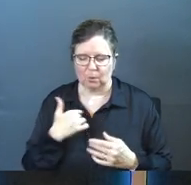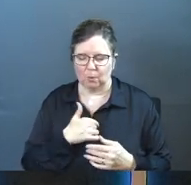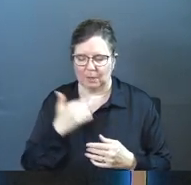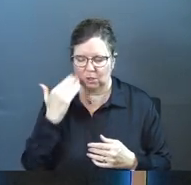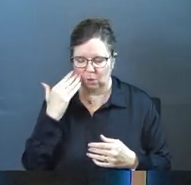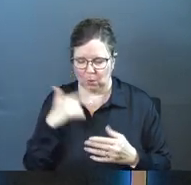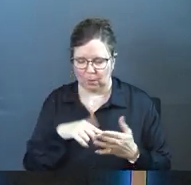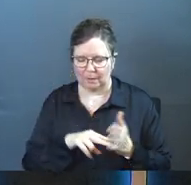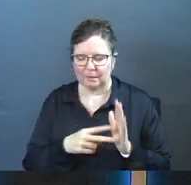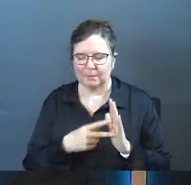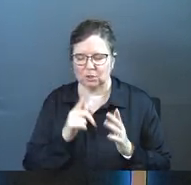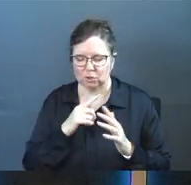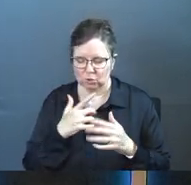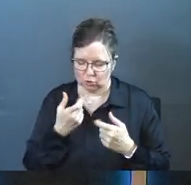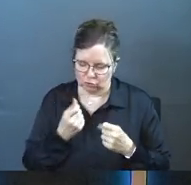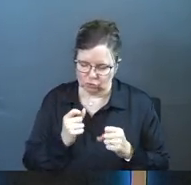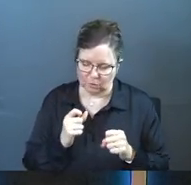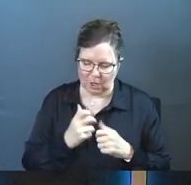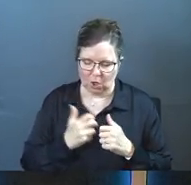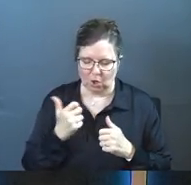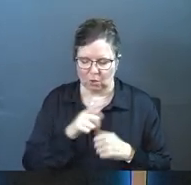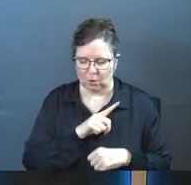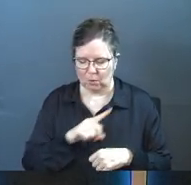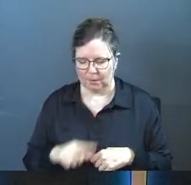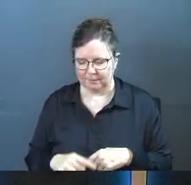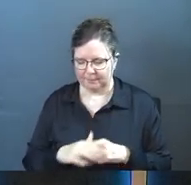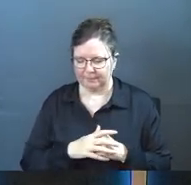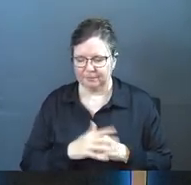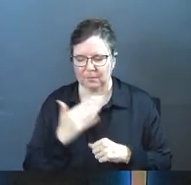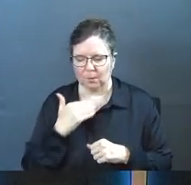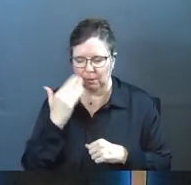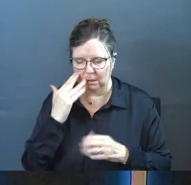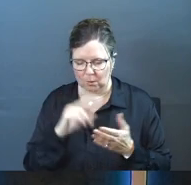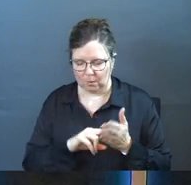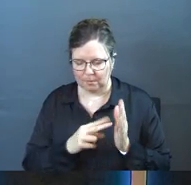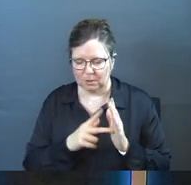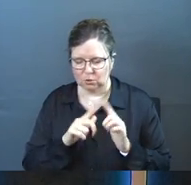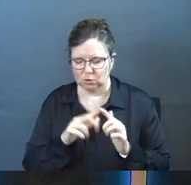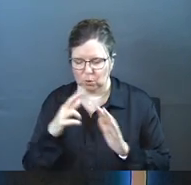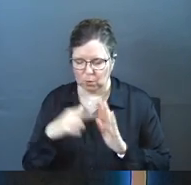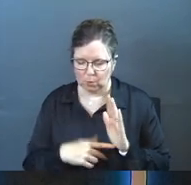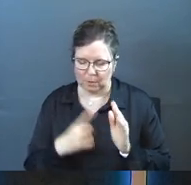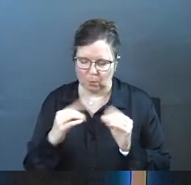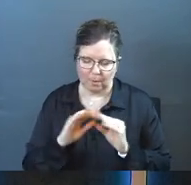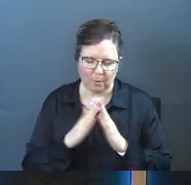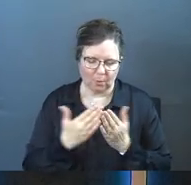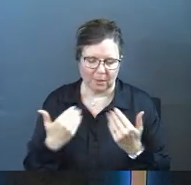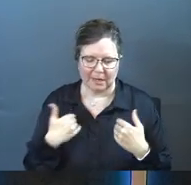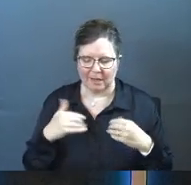we know what it is to try harder, Lord. We know what it is to read one more